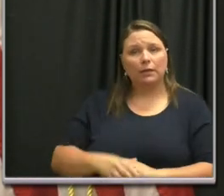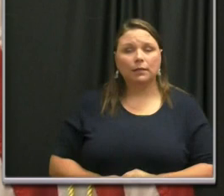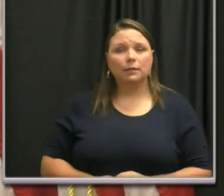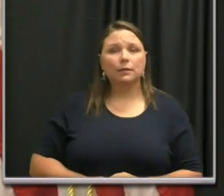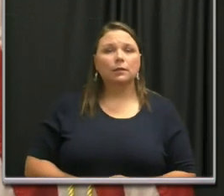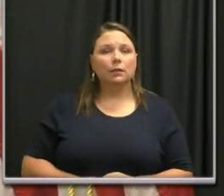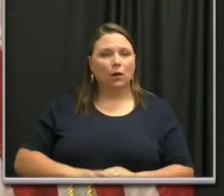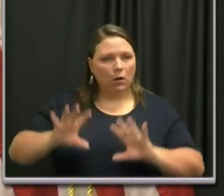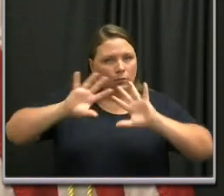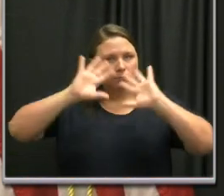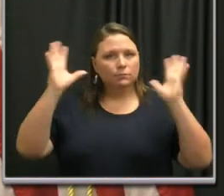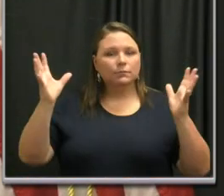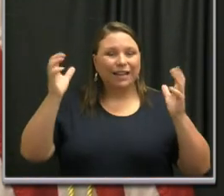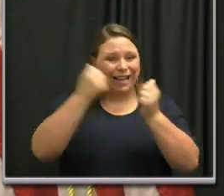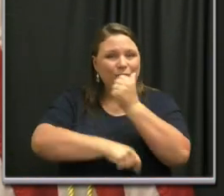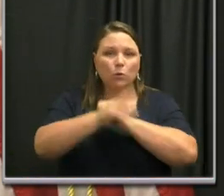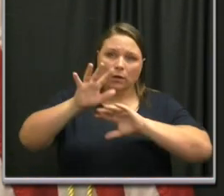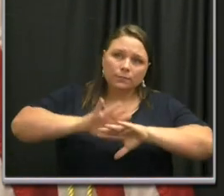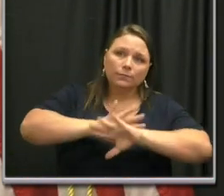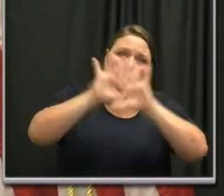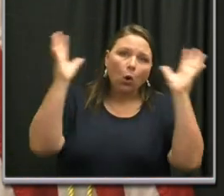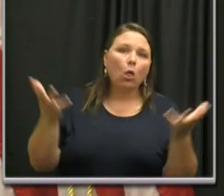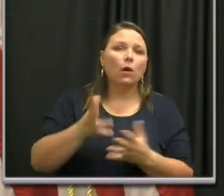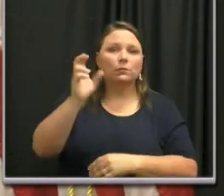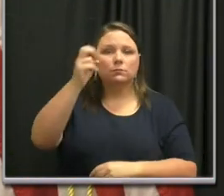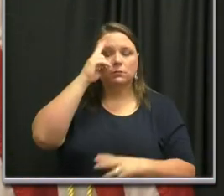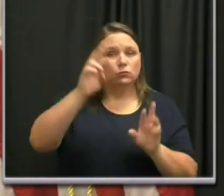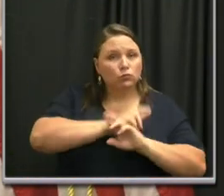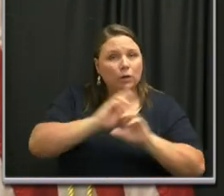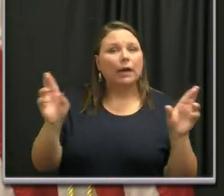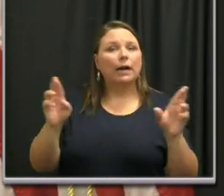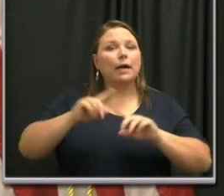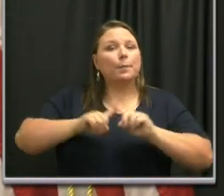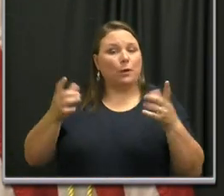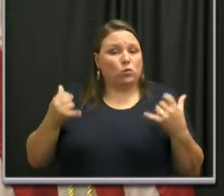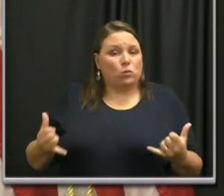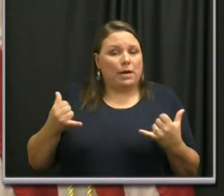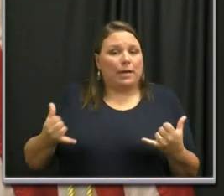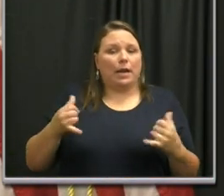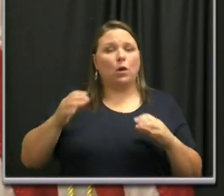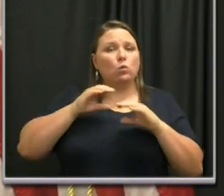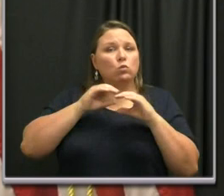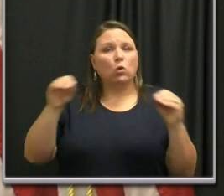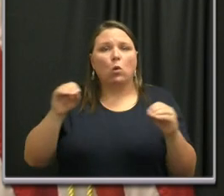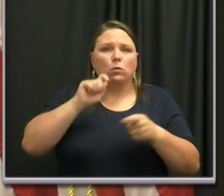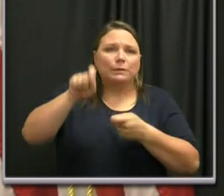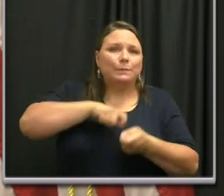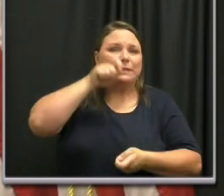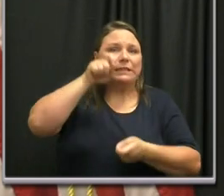Everyone in Nashville is going to be prepared otherwise, but right now we don't know of any specific